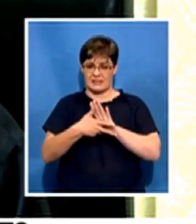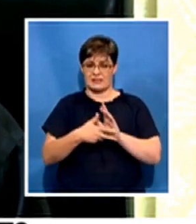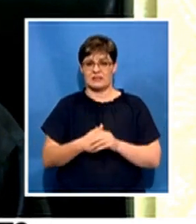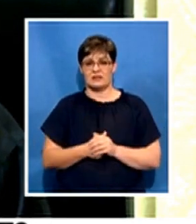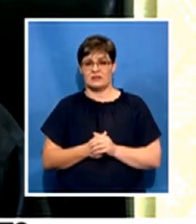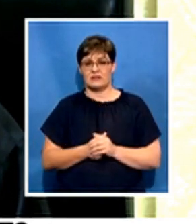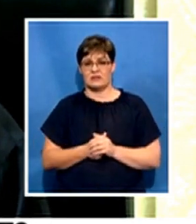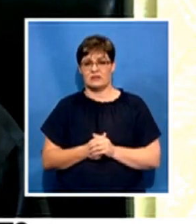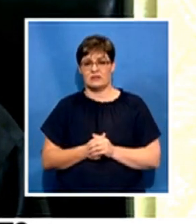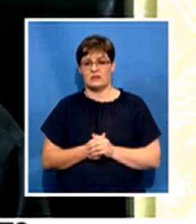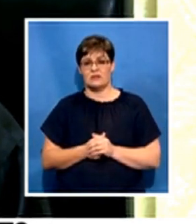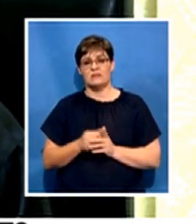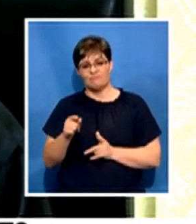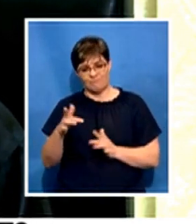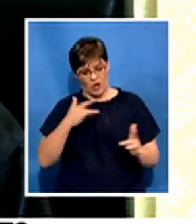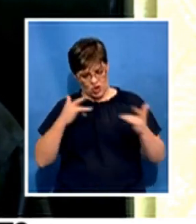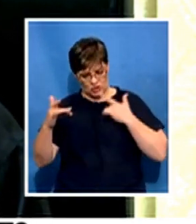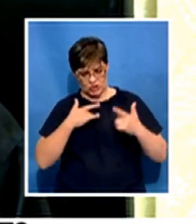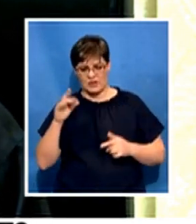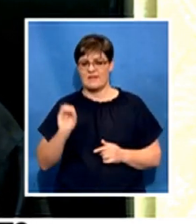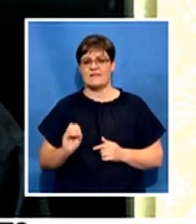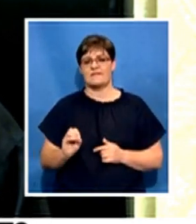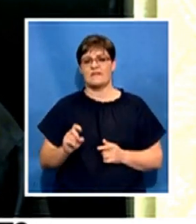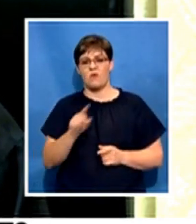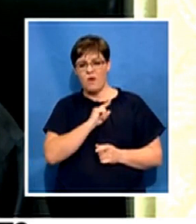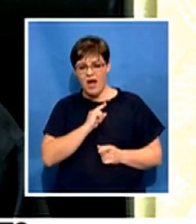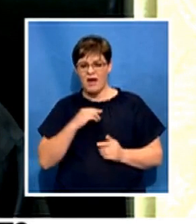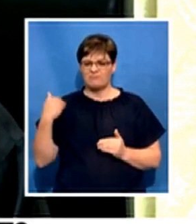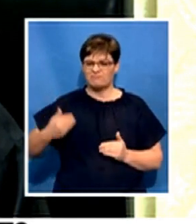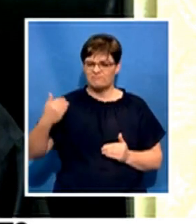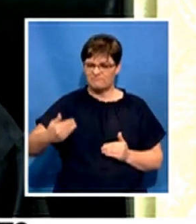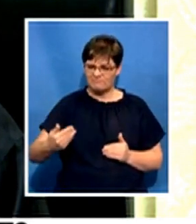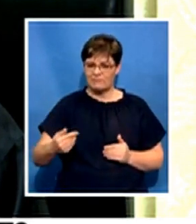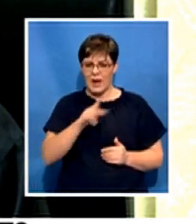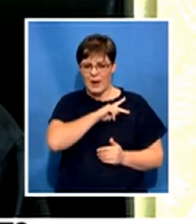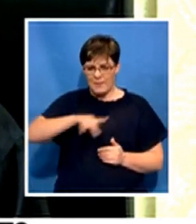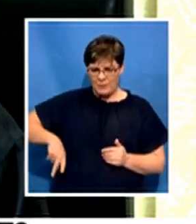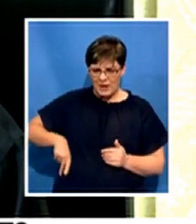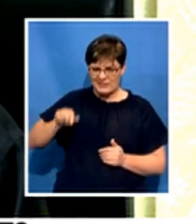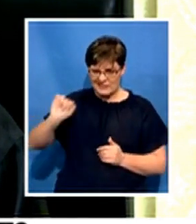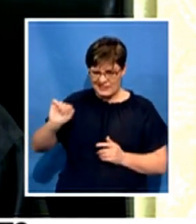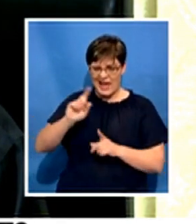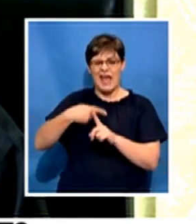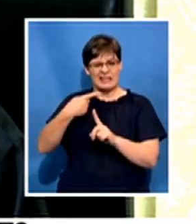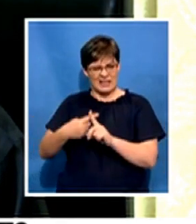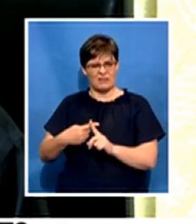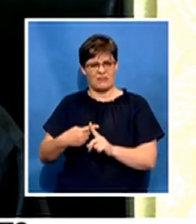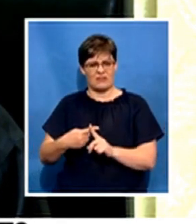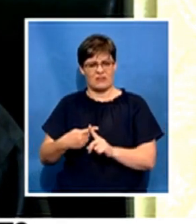the increasing tendency by the President and his executive towards undermining